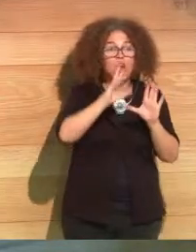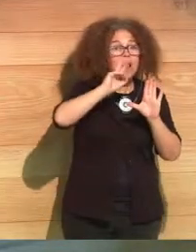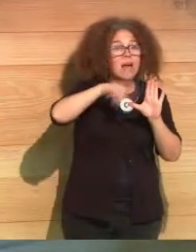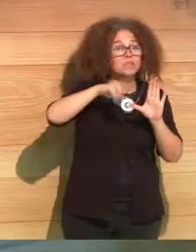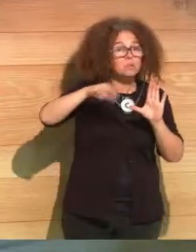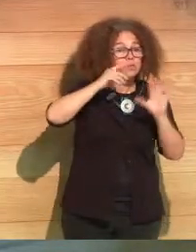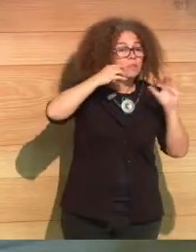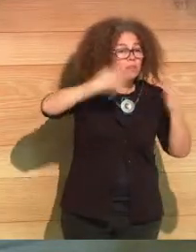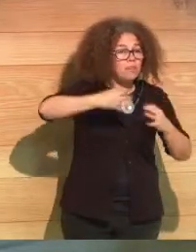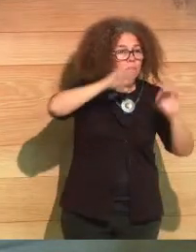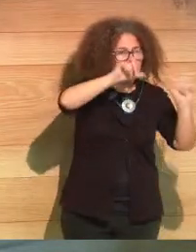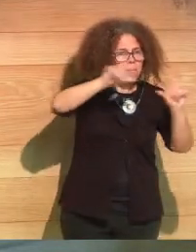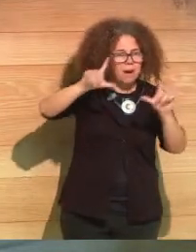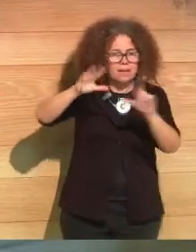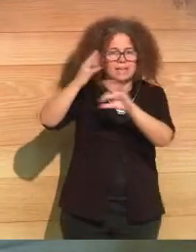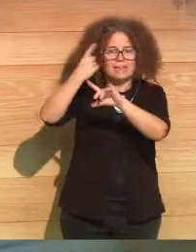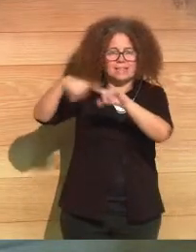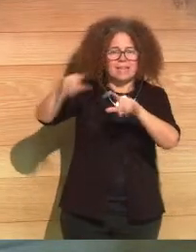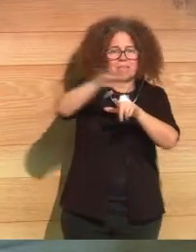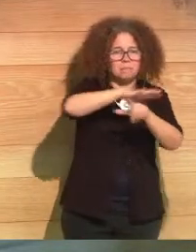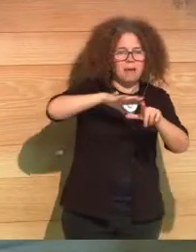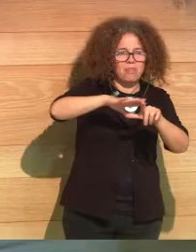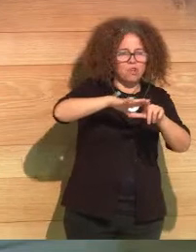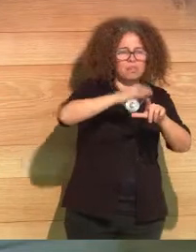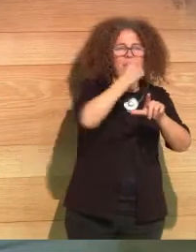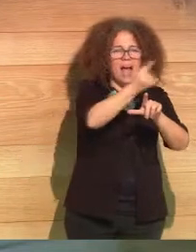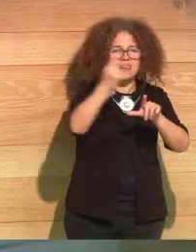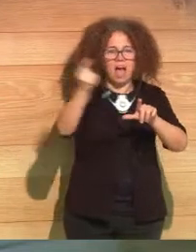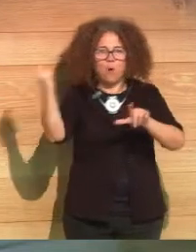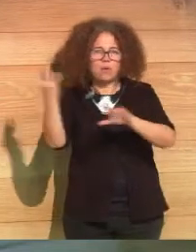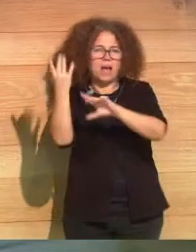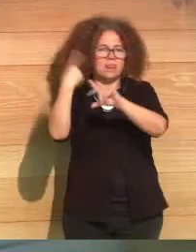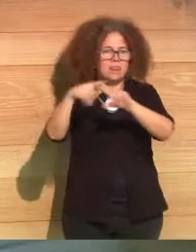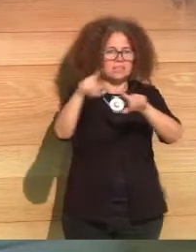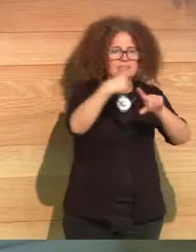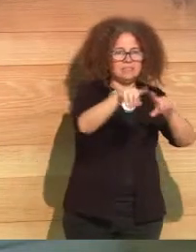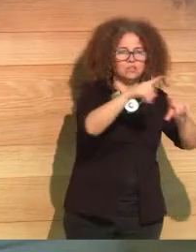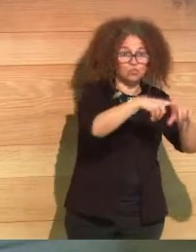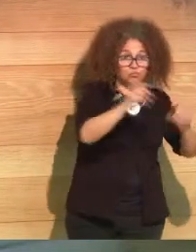But at the exhibition, they are at different spaces.